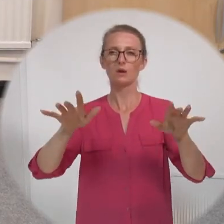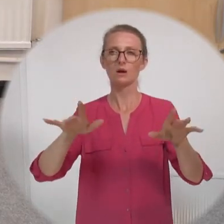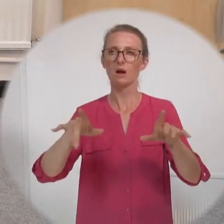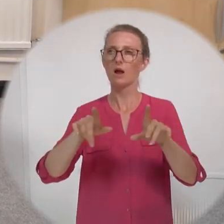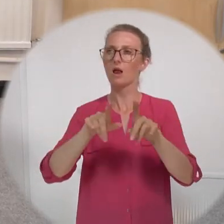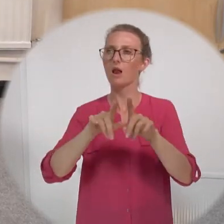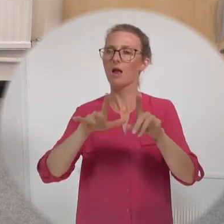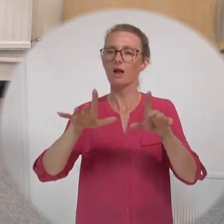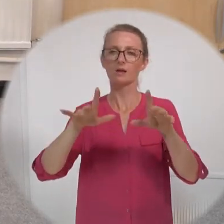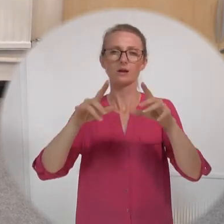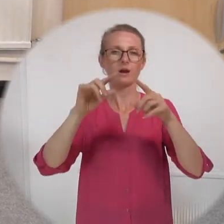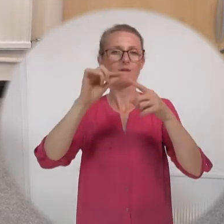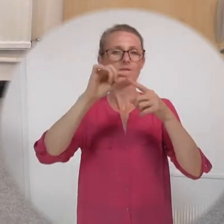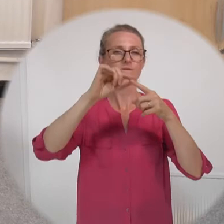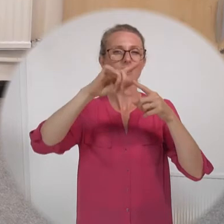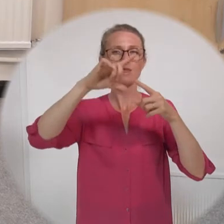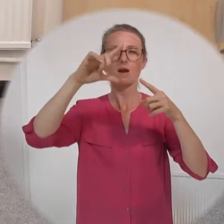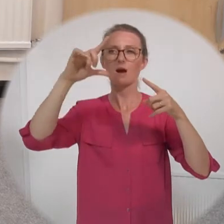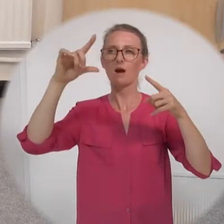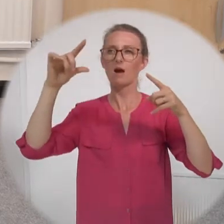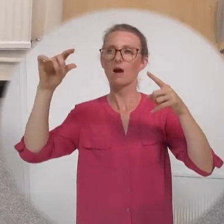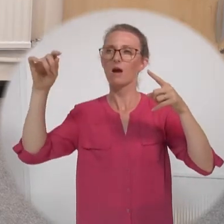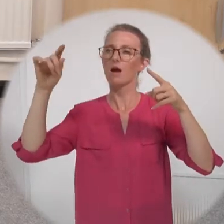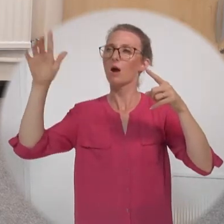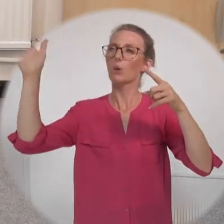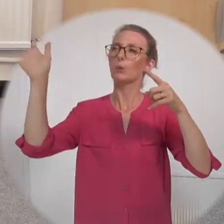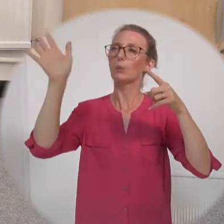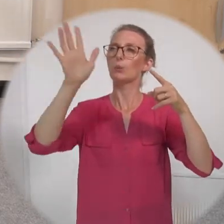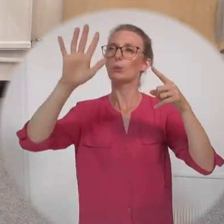small feathers in a gentle breeze.